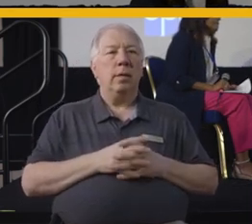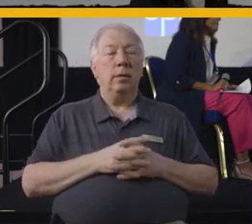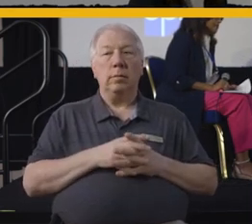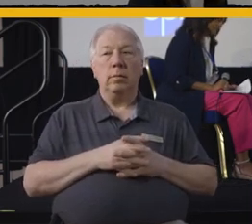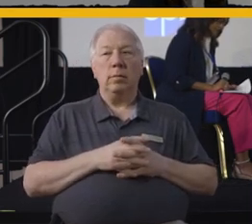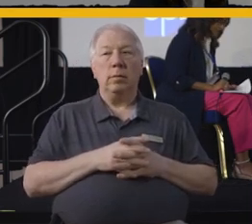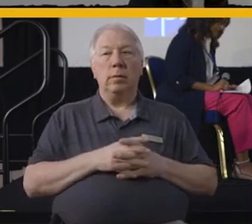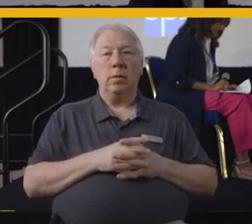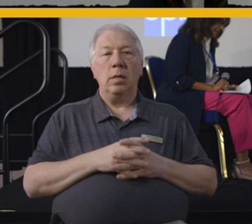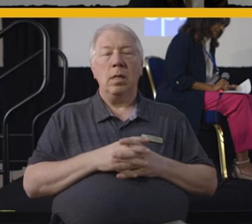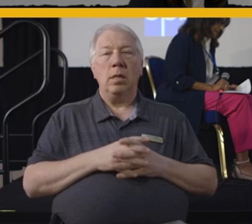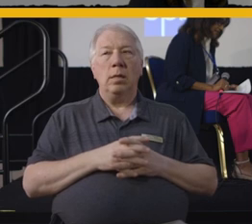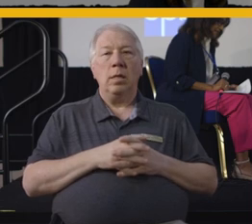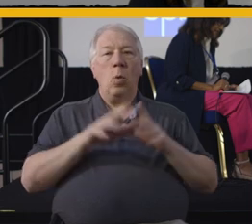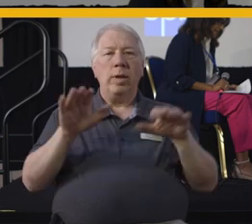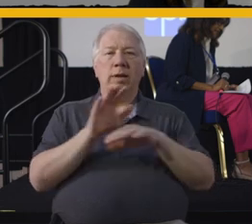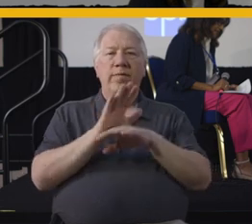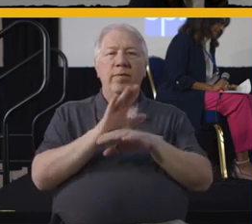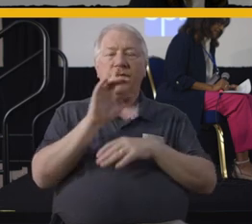Yeah, we did a film for PBS.